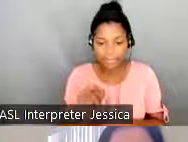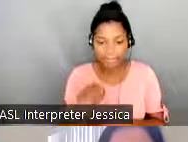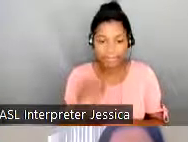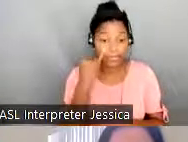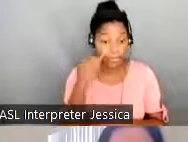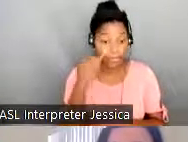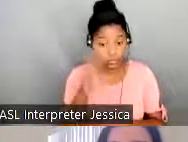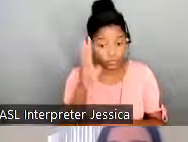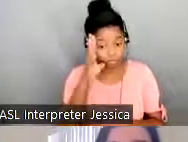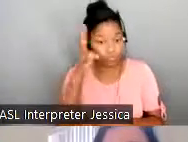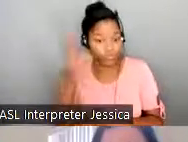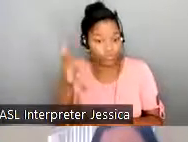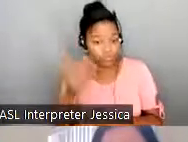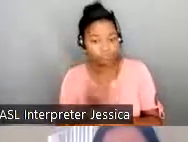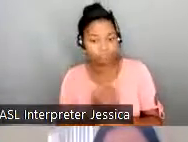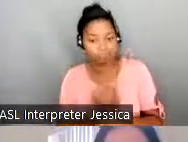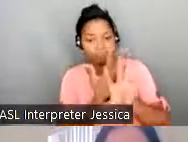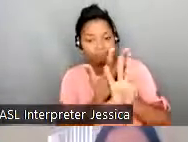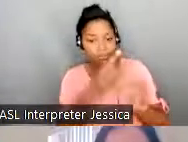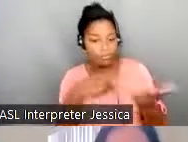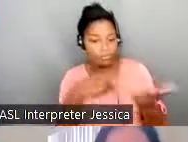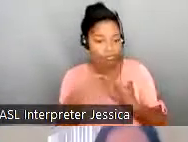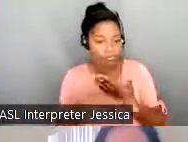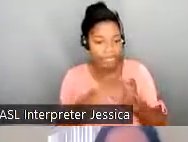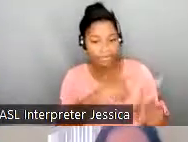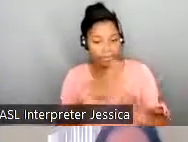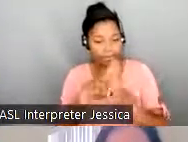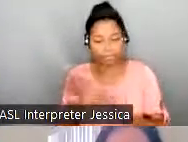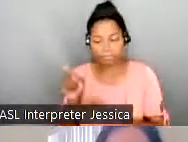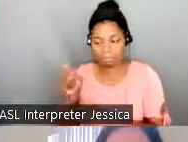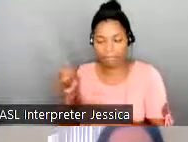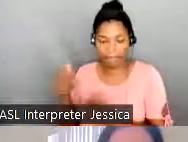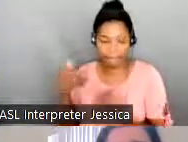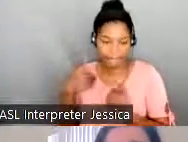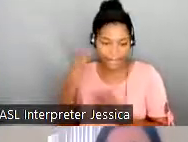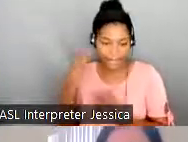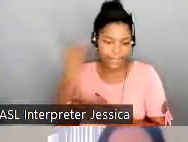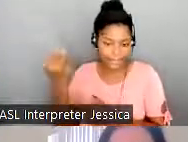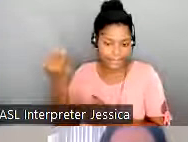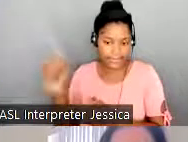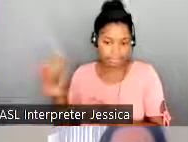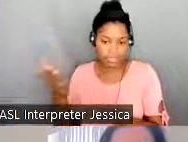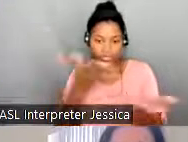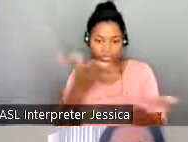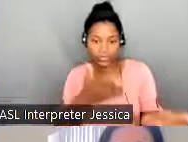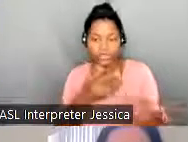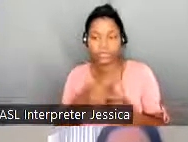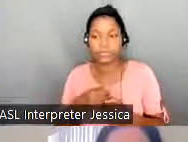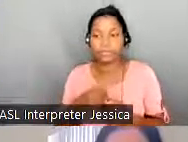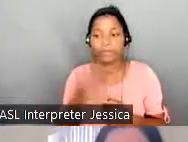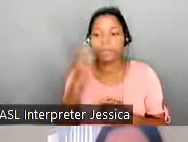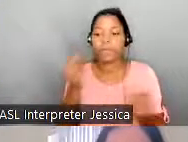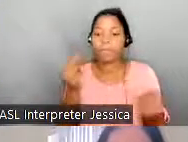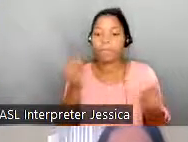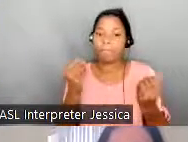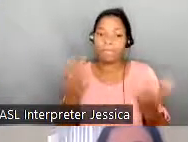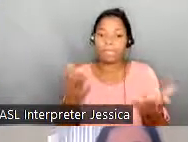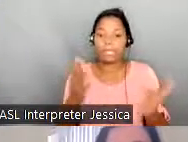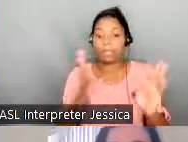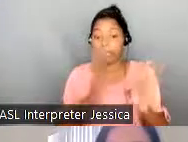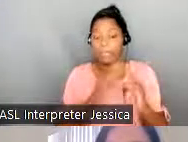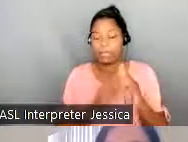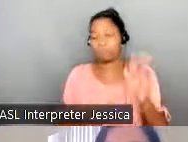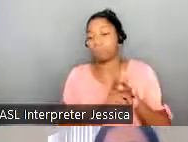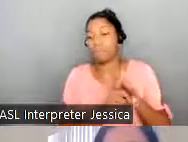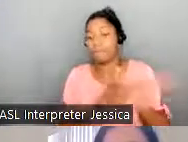administering virtual programs. We recognize that the shift to virtual programming took place really rapidly for many folks given in response to the